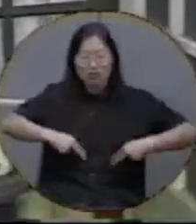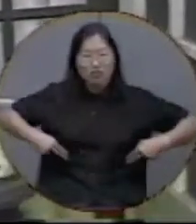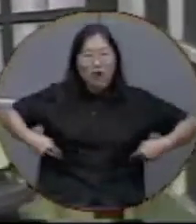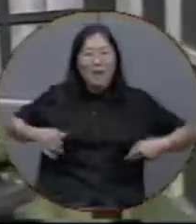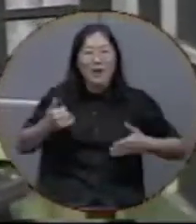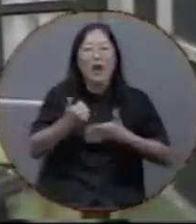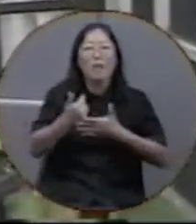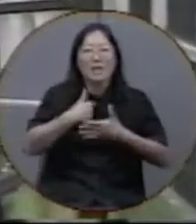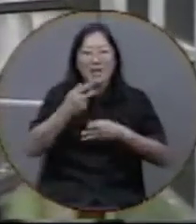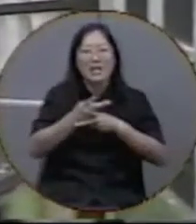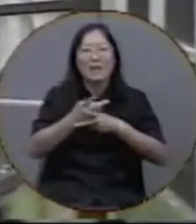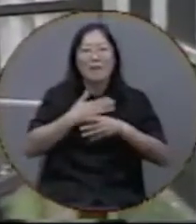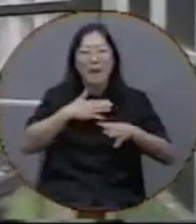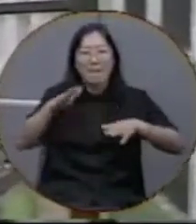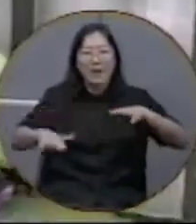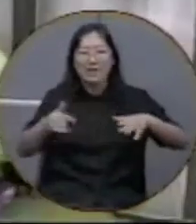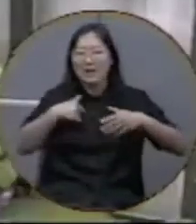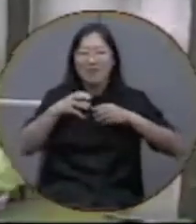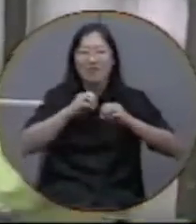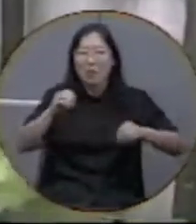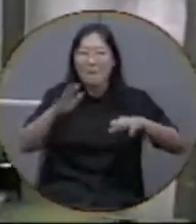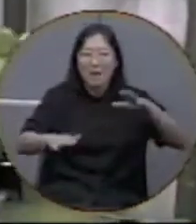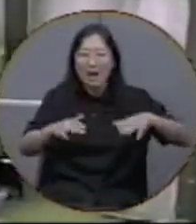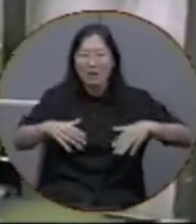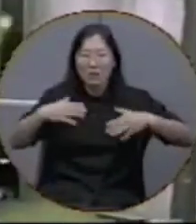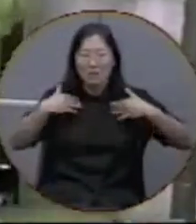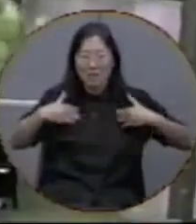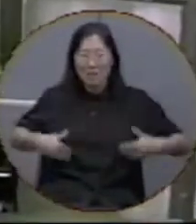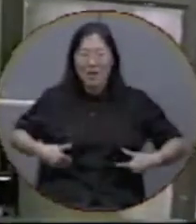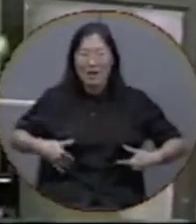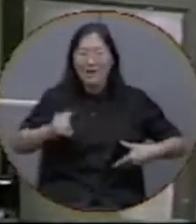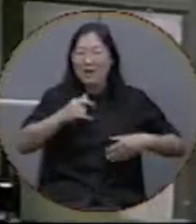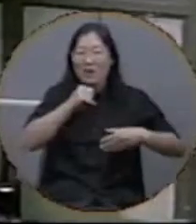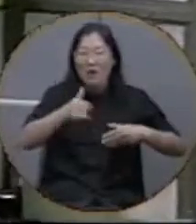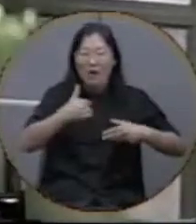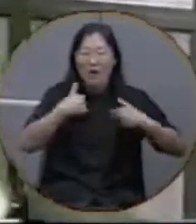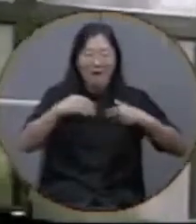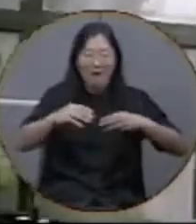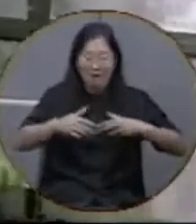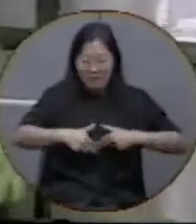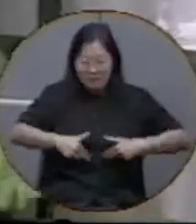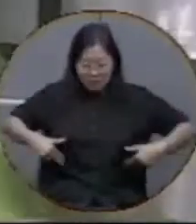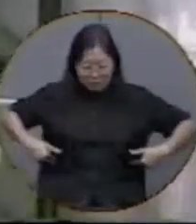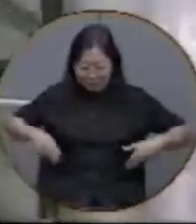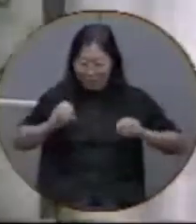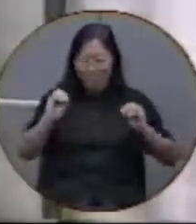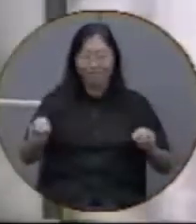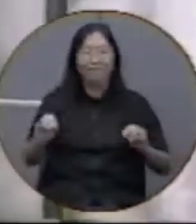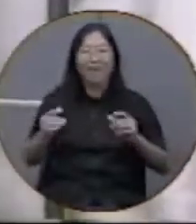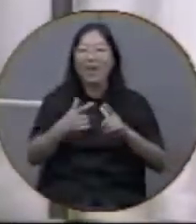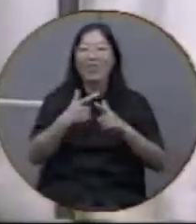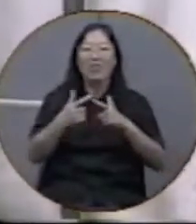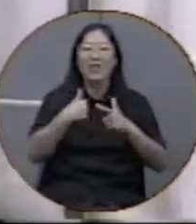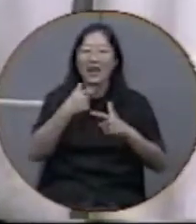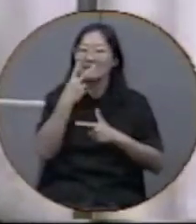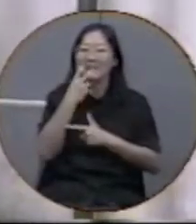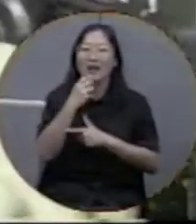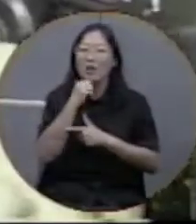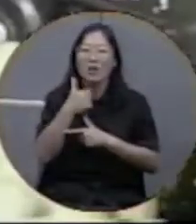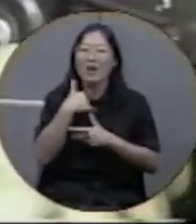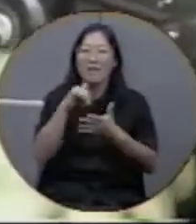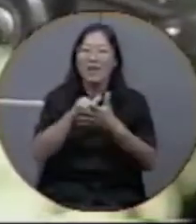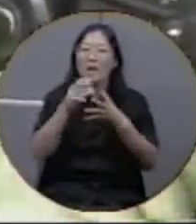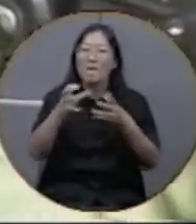to keep my balance because I have no trunk balance. And if I don't have the chest strap, I don't think I would have that